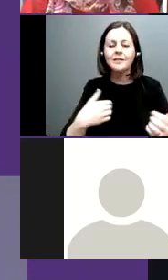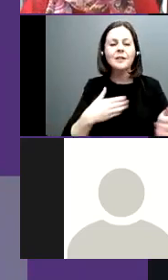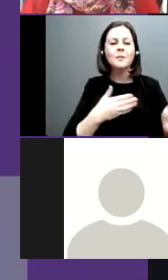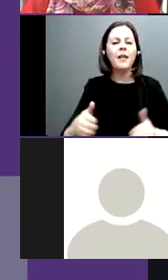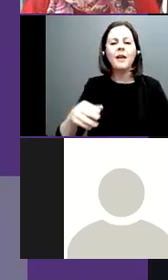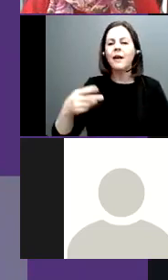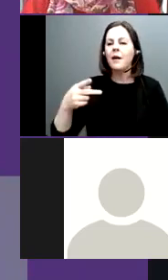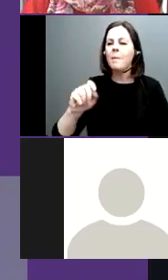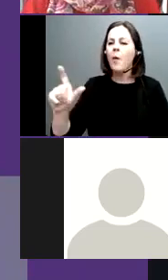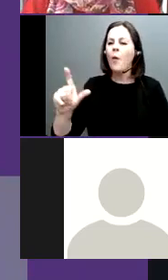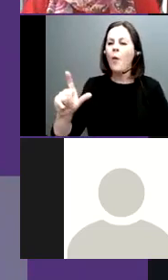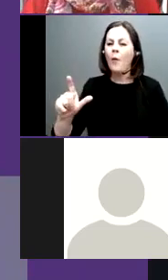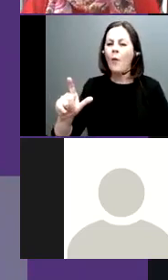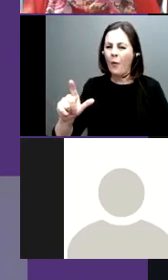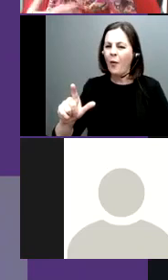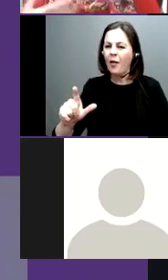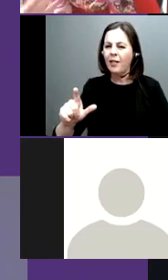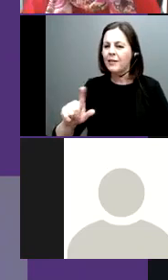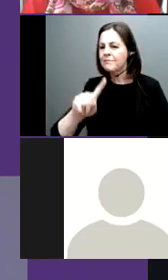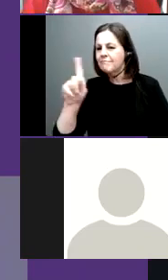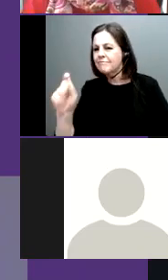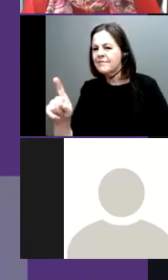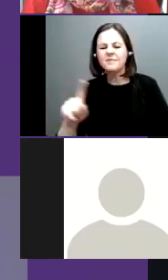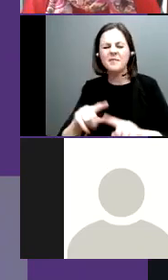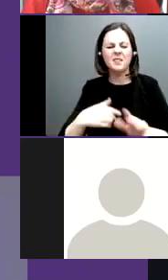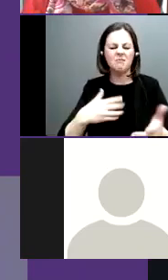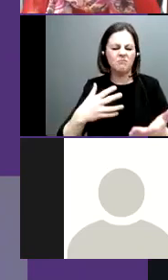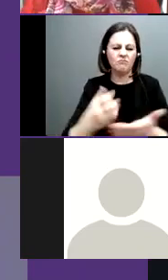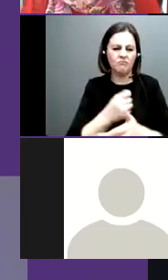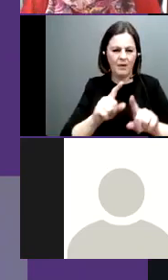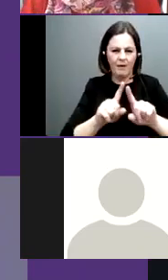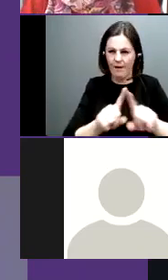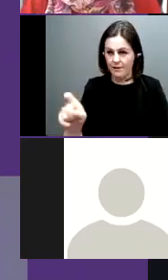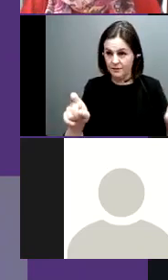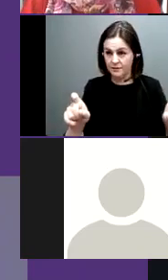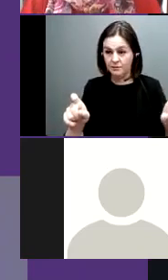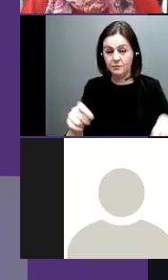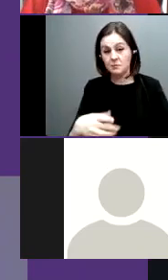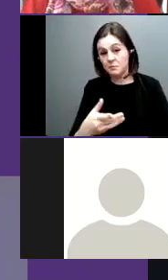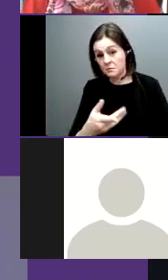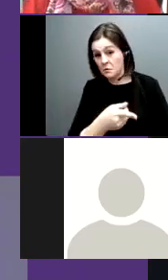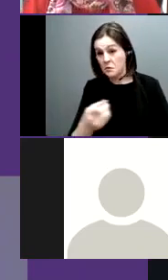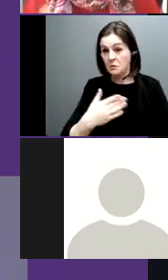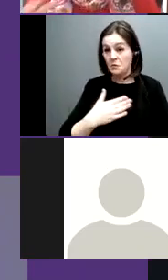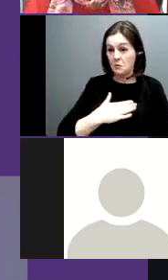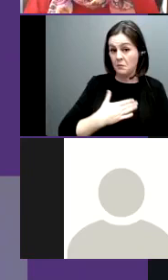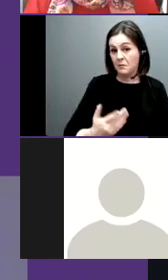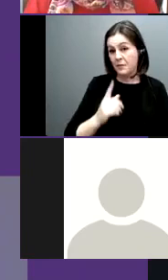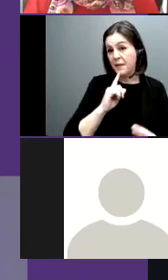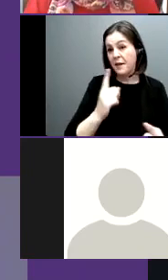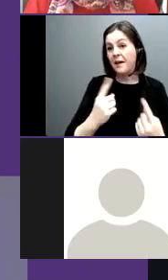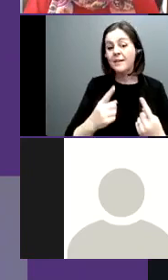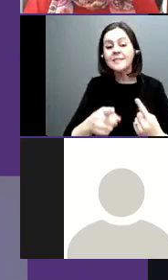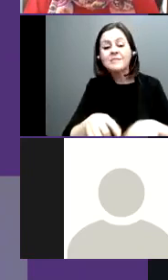pose the question now. And I'm going to ask if folks are willing to just put something in the